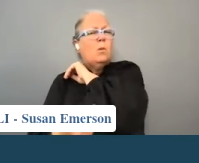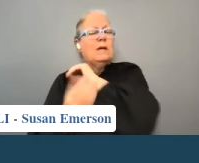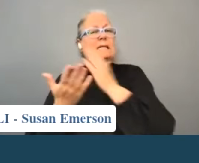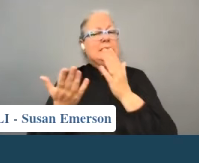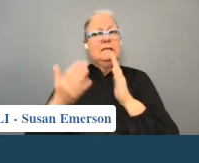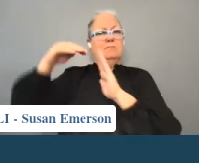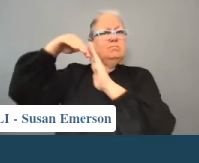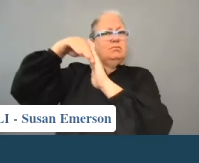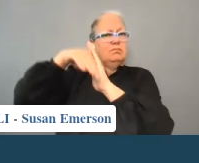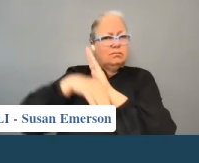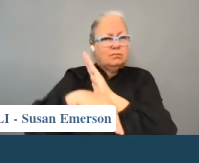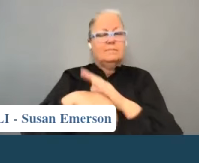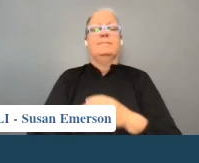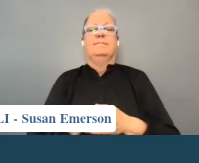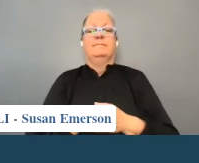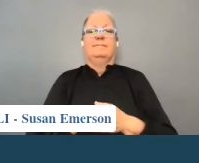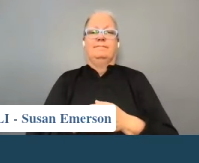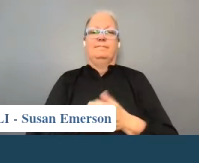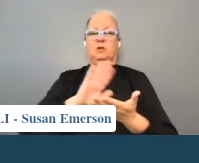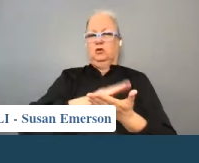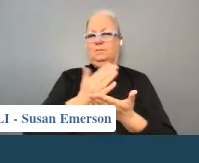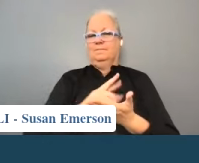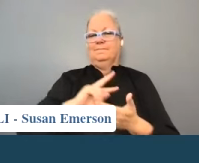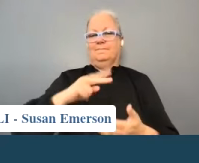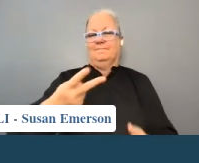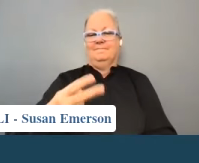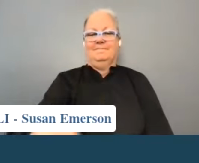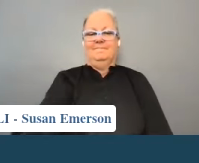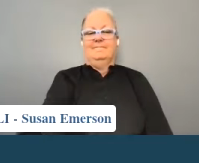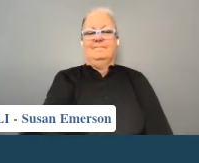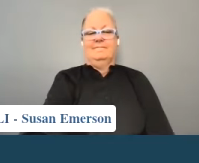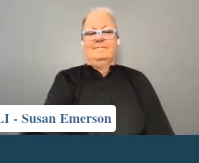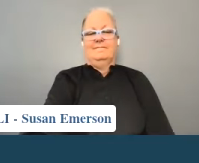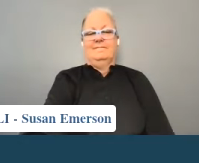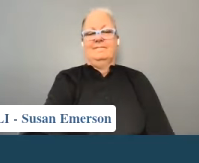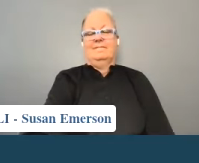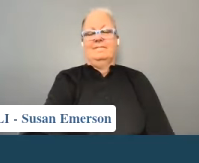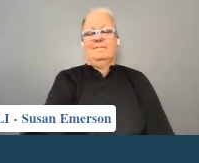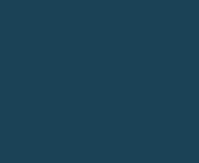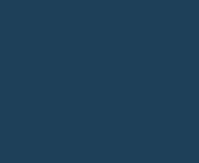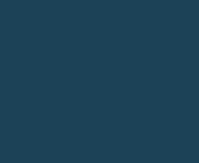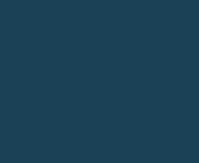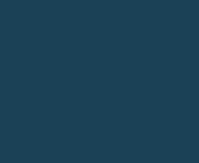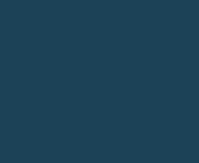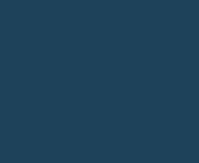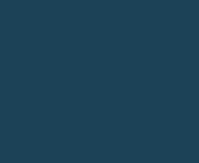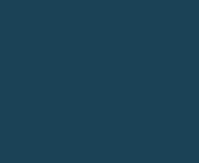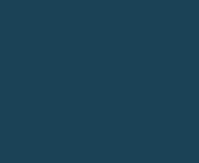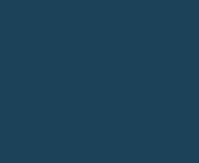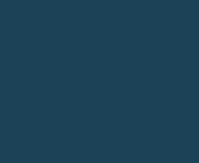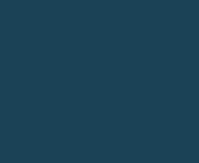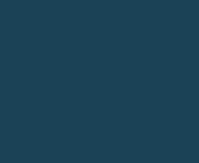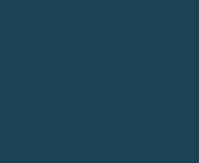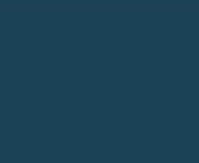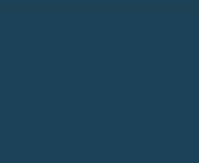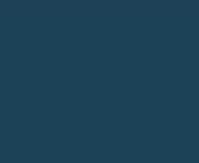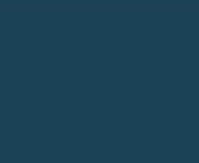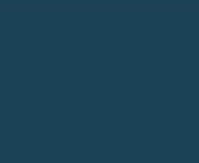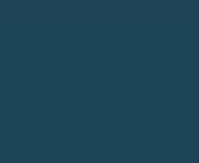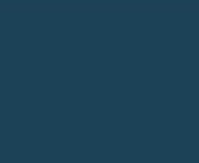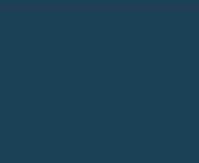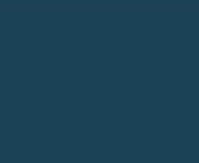According to the data, 30% of women who had experienced domestic abuse from their partner had left the relationship on